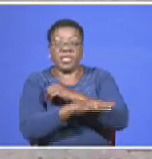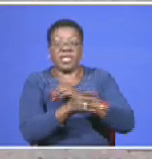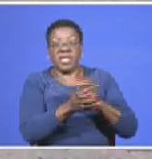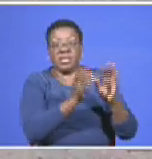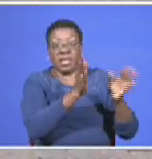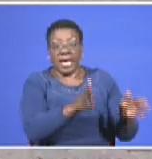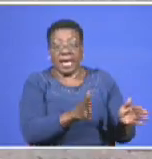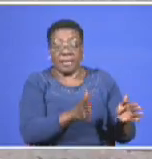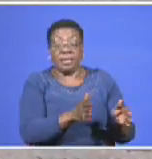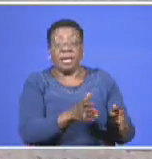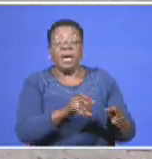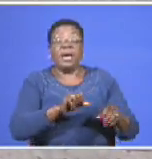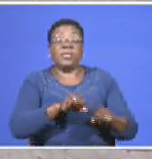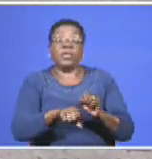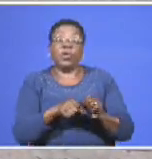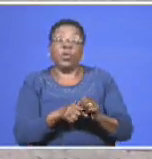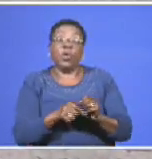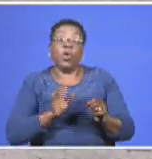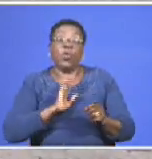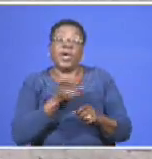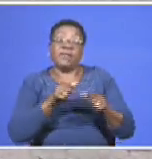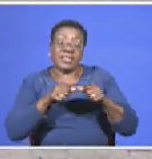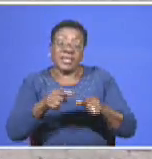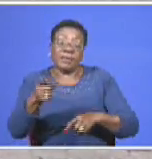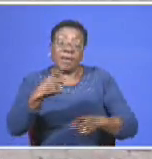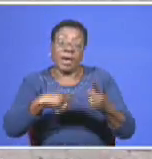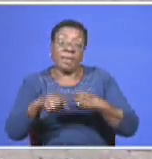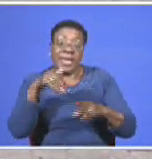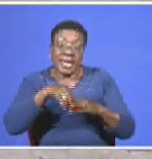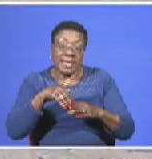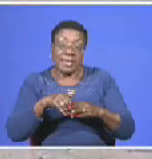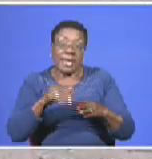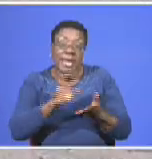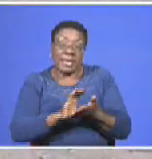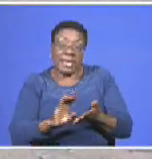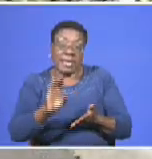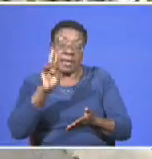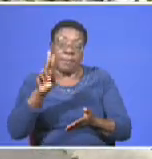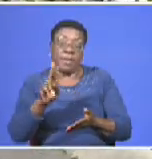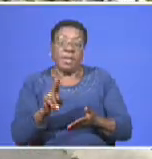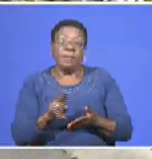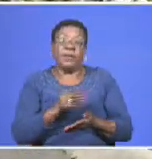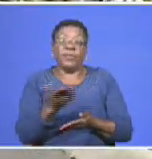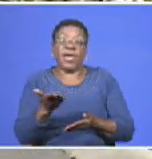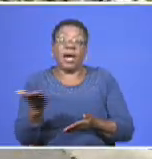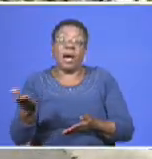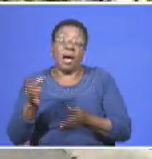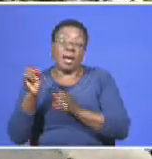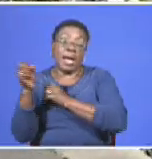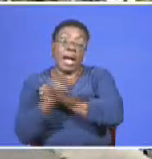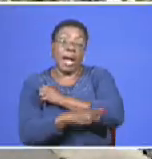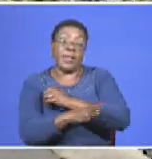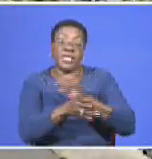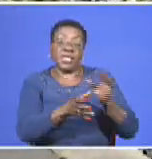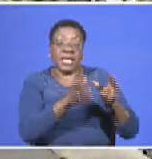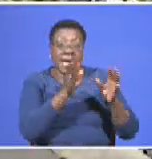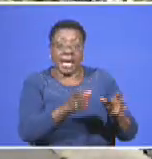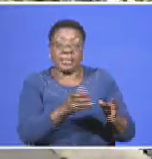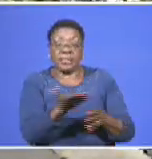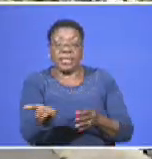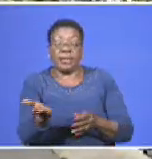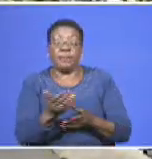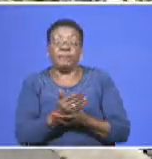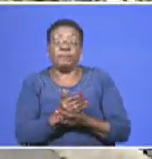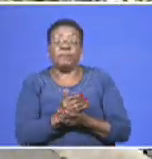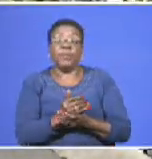nothing about the garbage. So we still have to come here and do the cleaning. But there are plans in place to add more bins to Bay Street. And